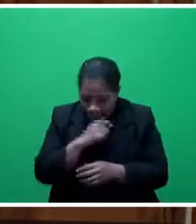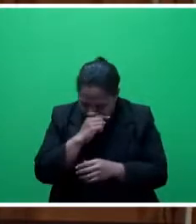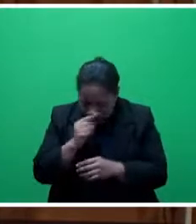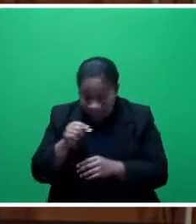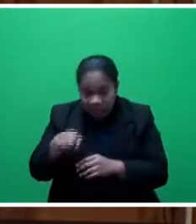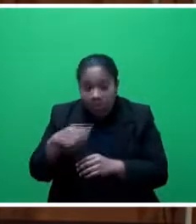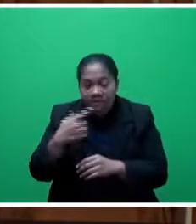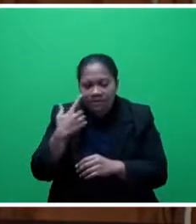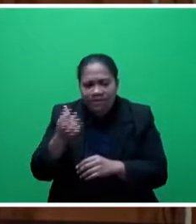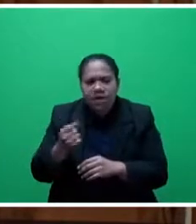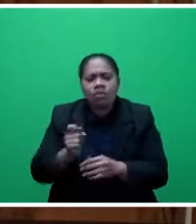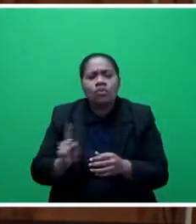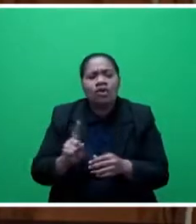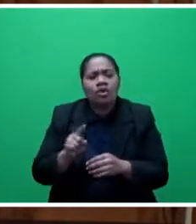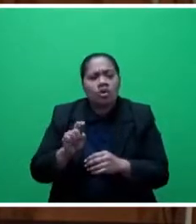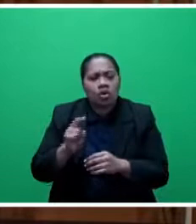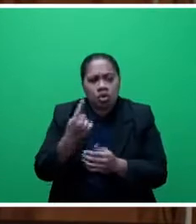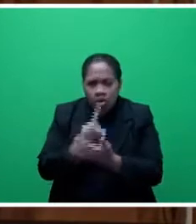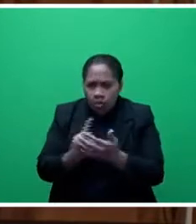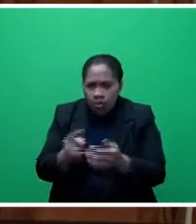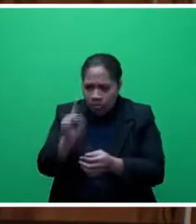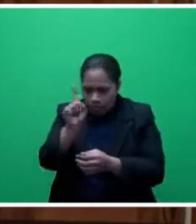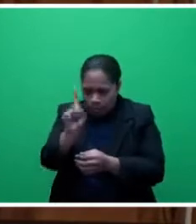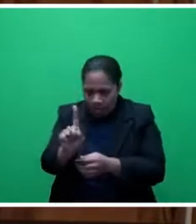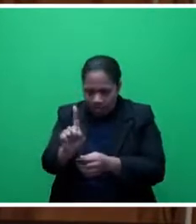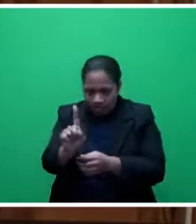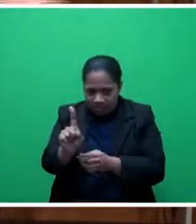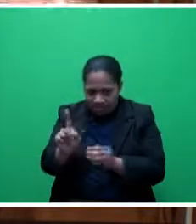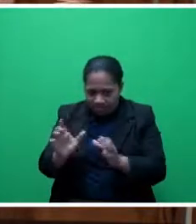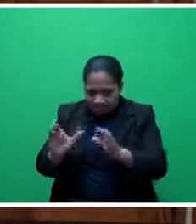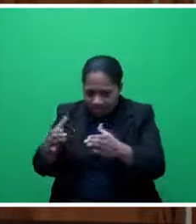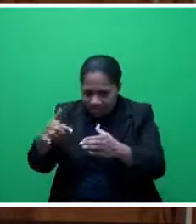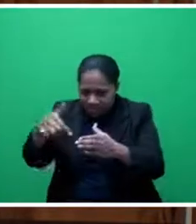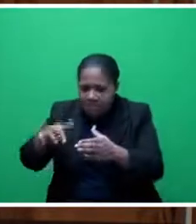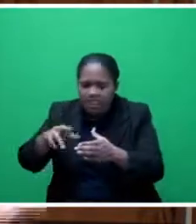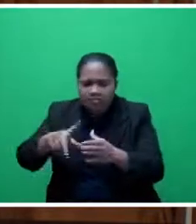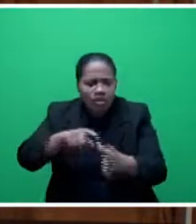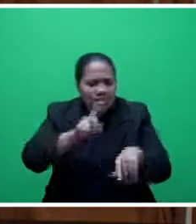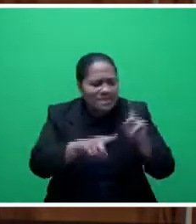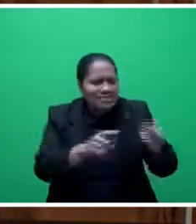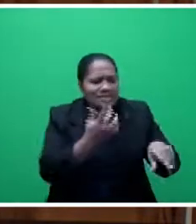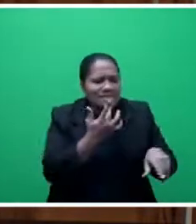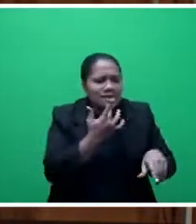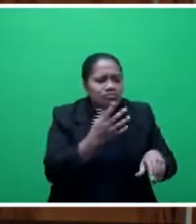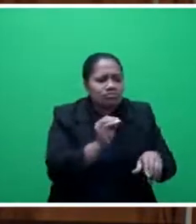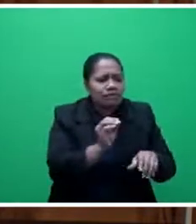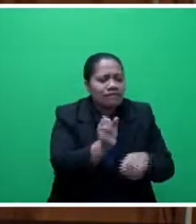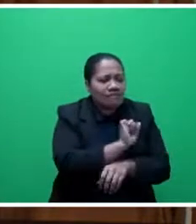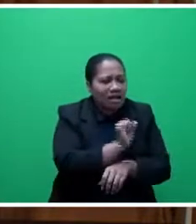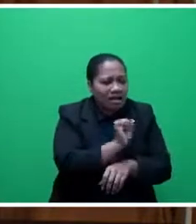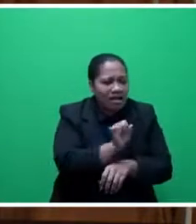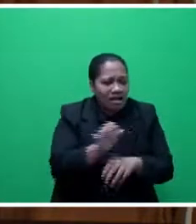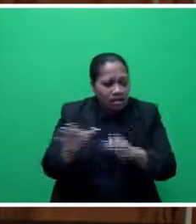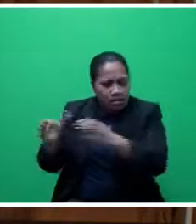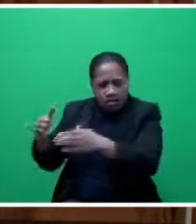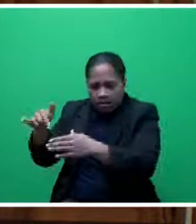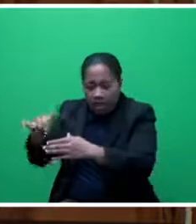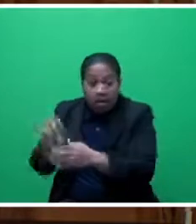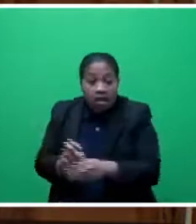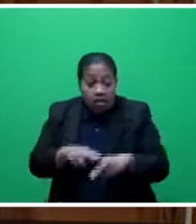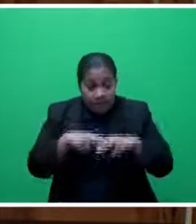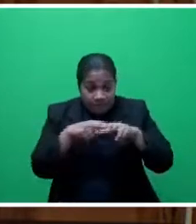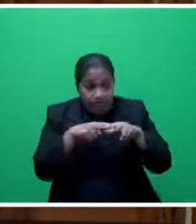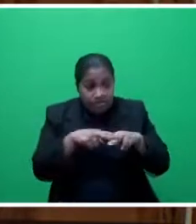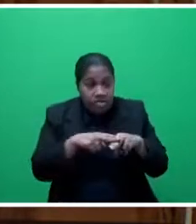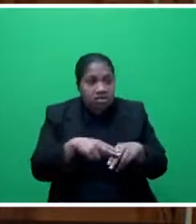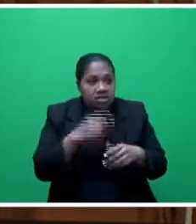one dealer for a particular brand of car. There are many importers of a particular brand of car. In Fiji, for example, there's only